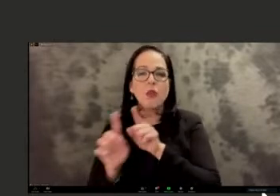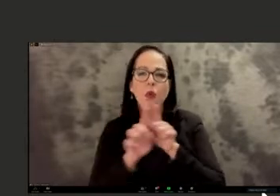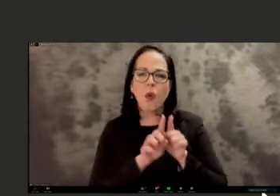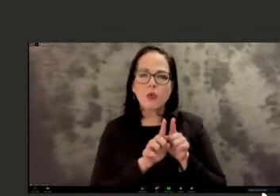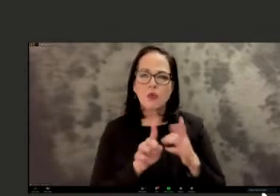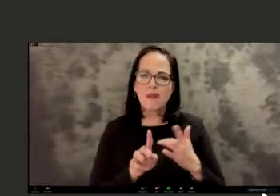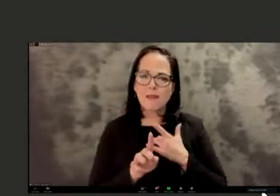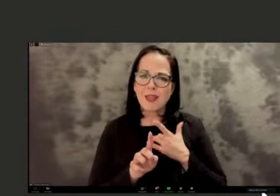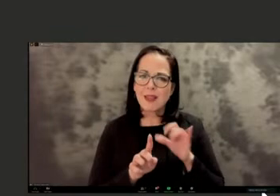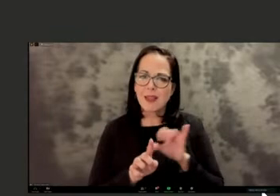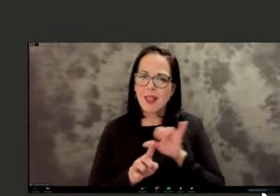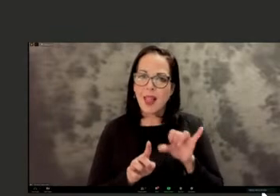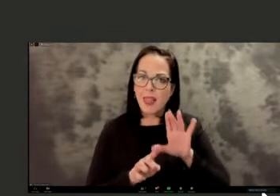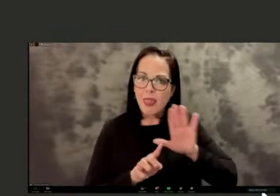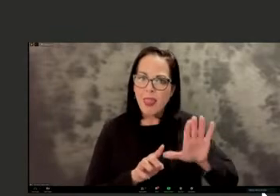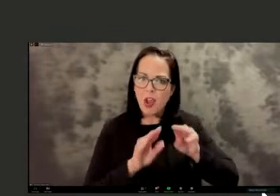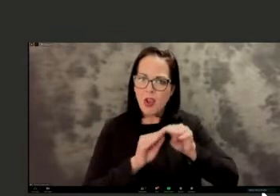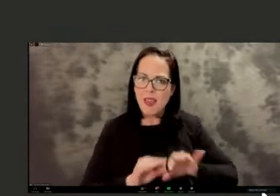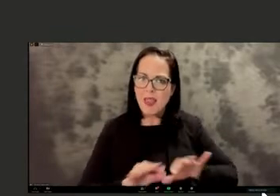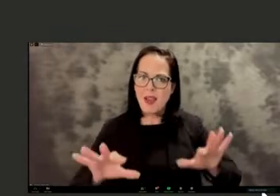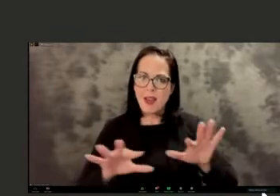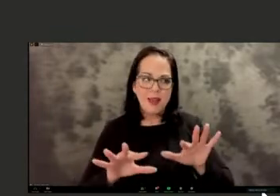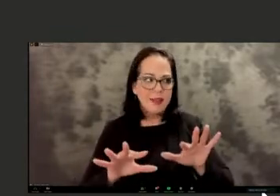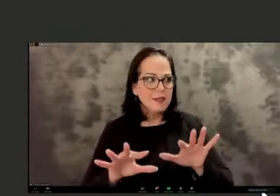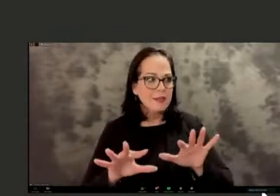their land has